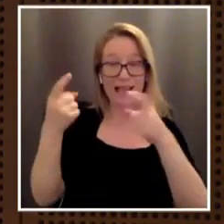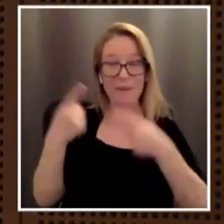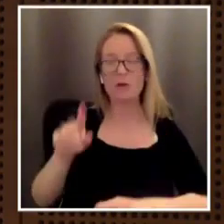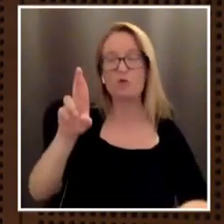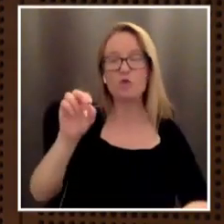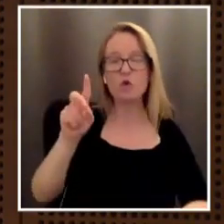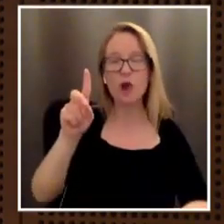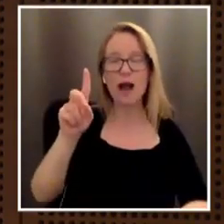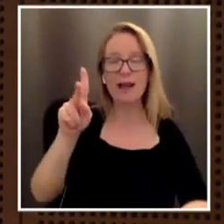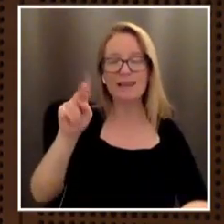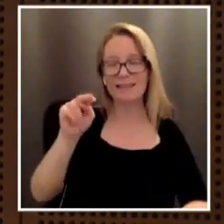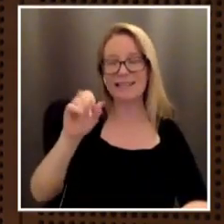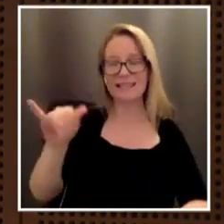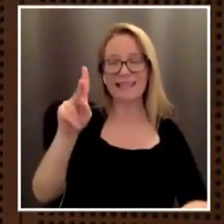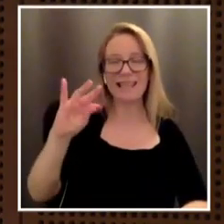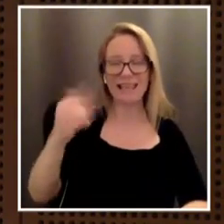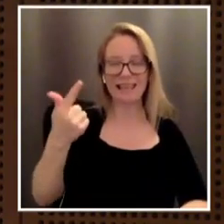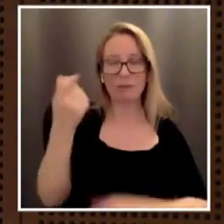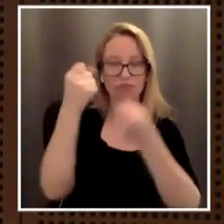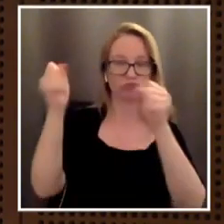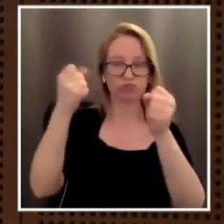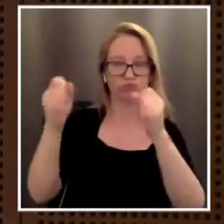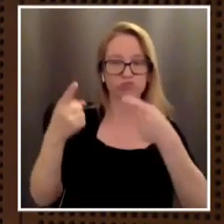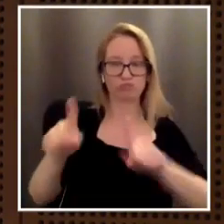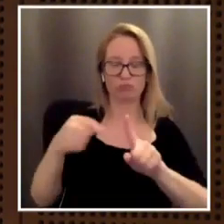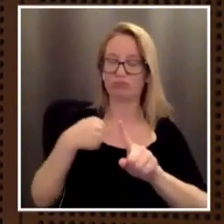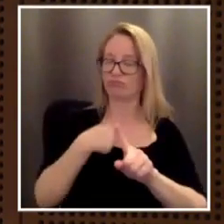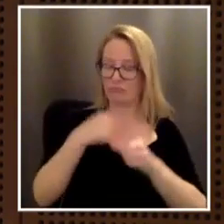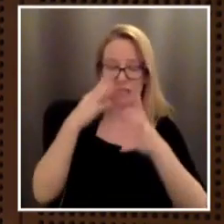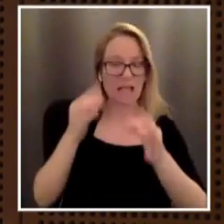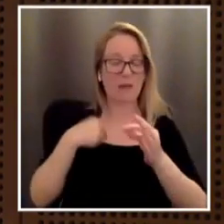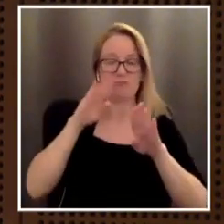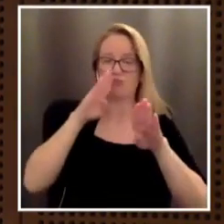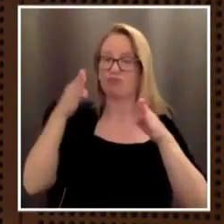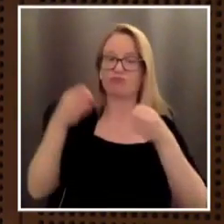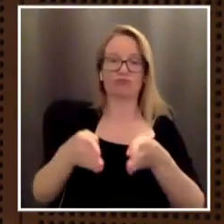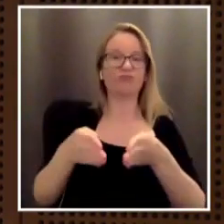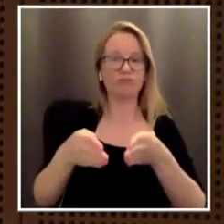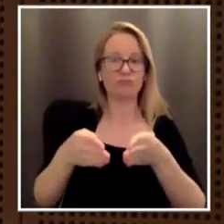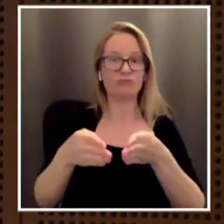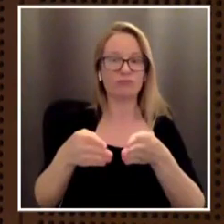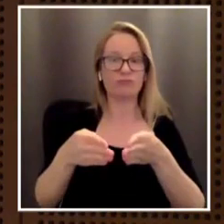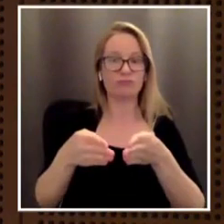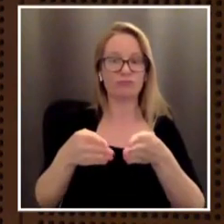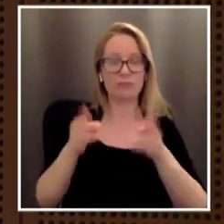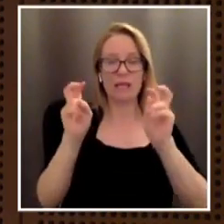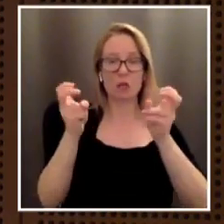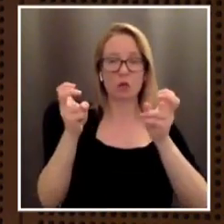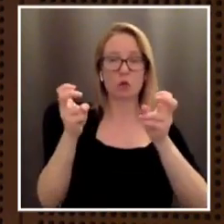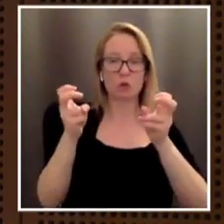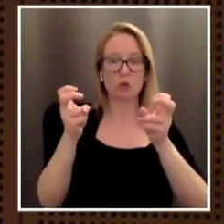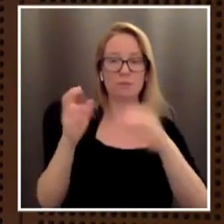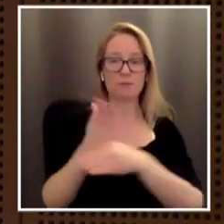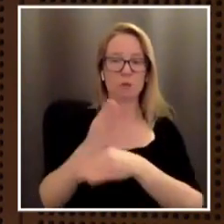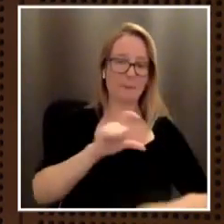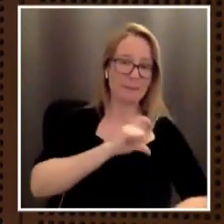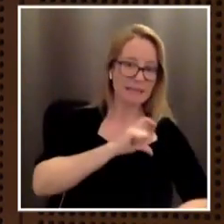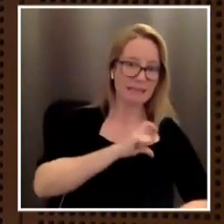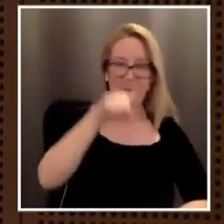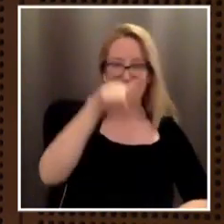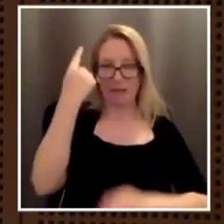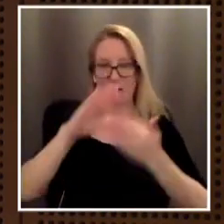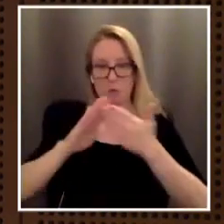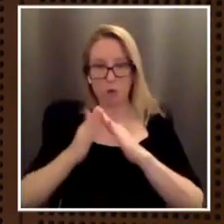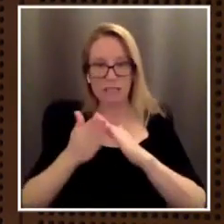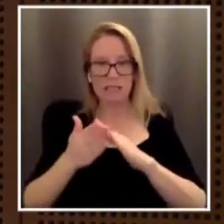Rodney King riots, and I decide that I want to focus on the the issues between the police and the Black community and